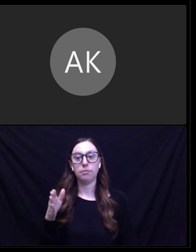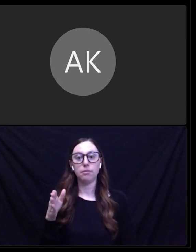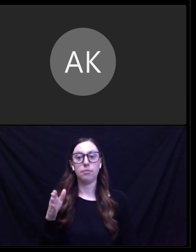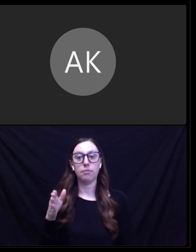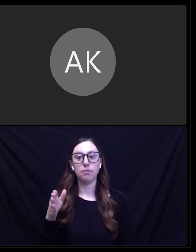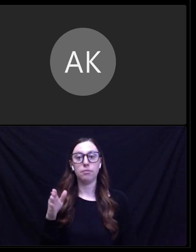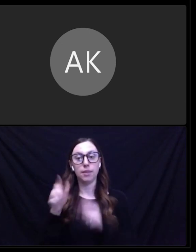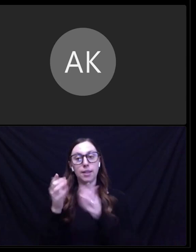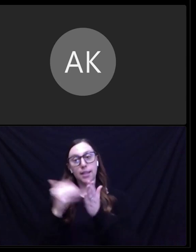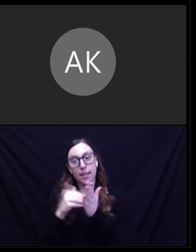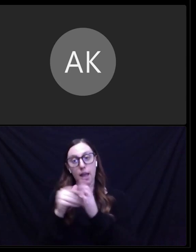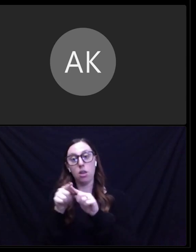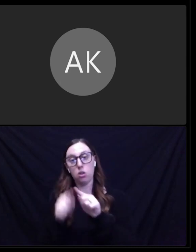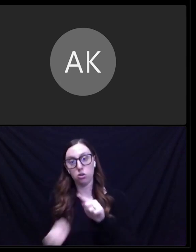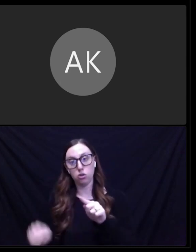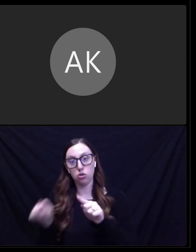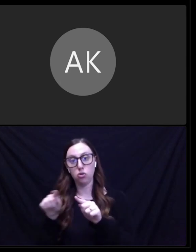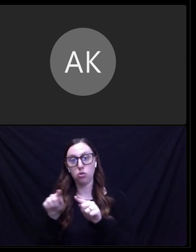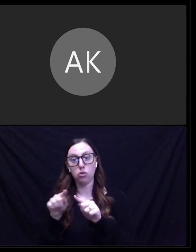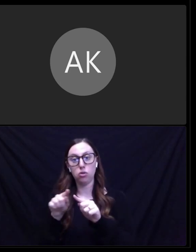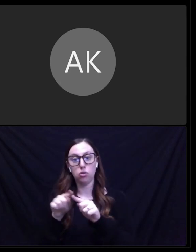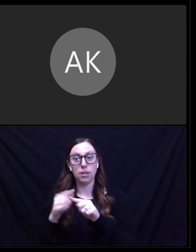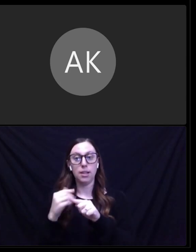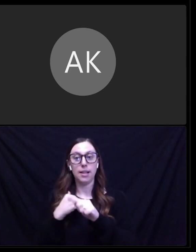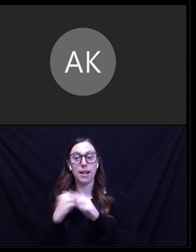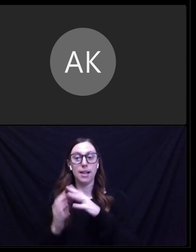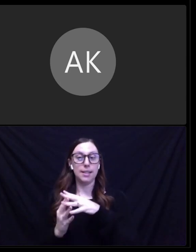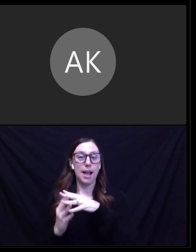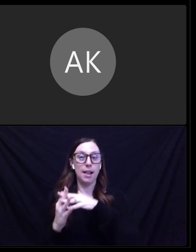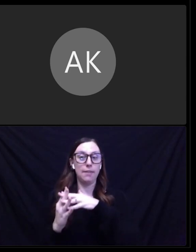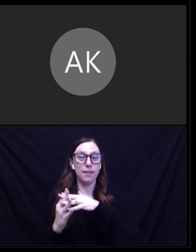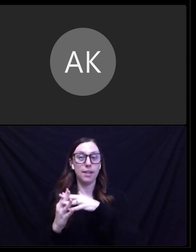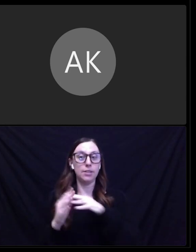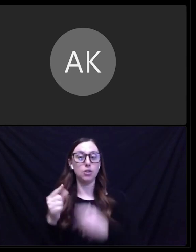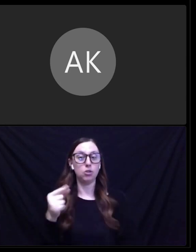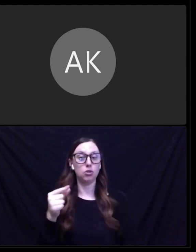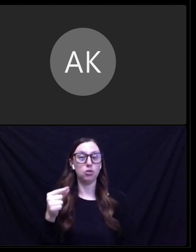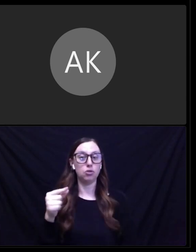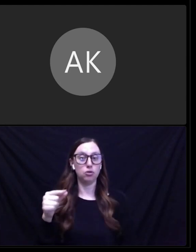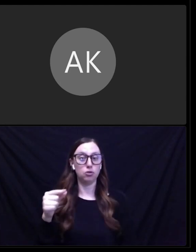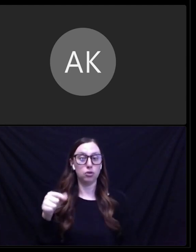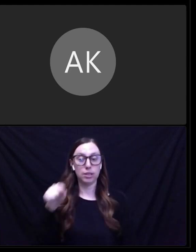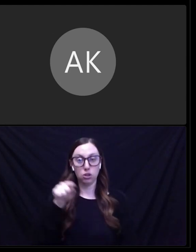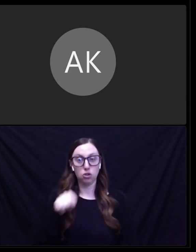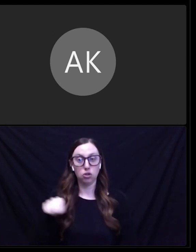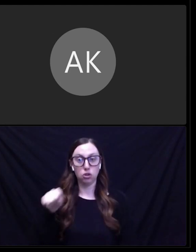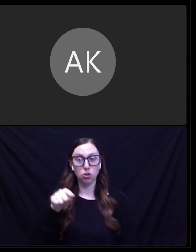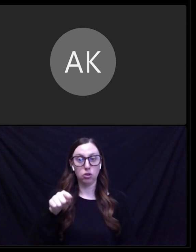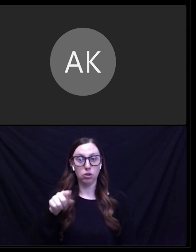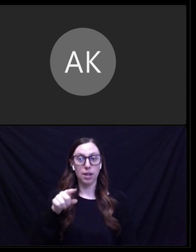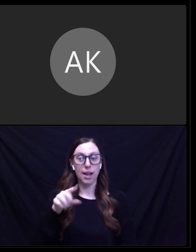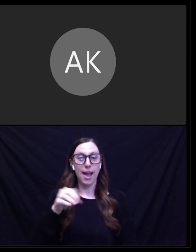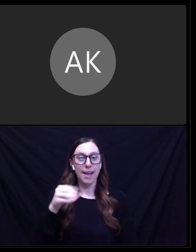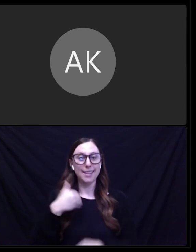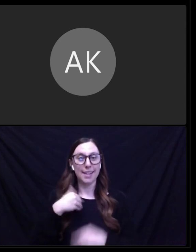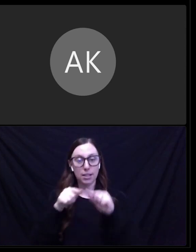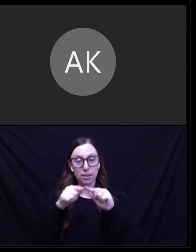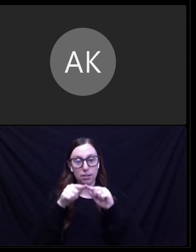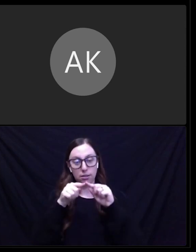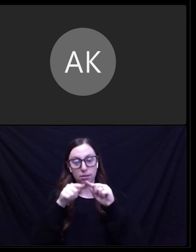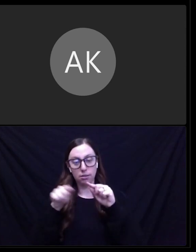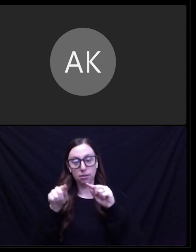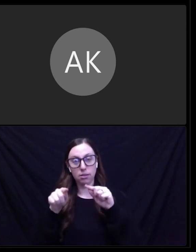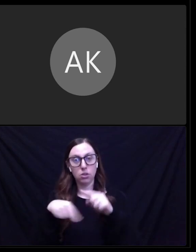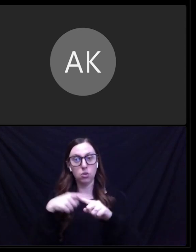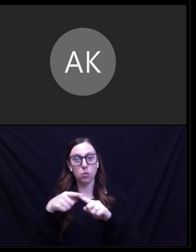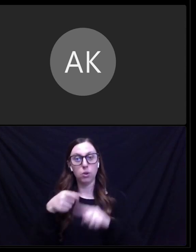The circle, so you have the elevated nub around the outside, and then it sort of depresses in. So when you put a thumb